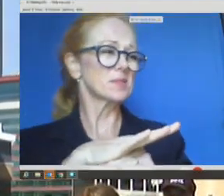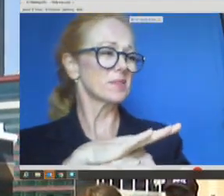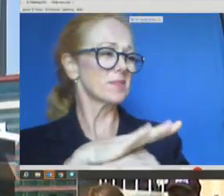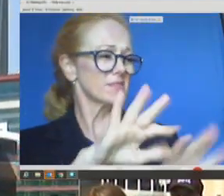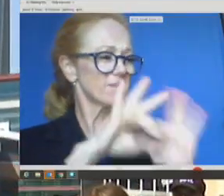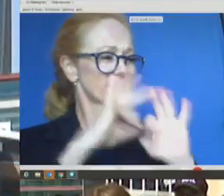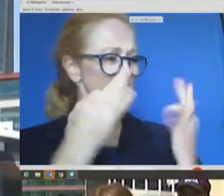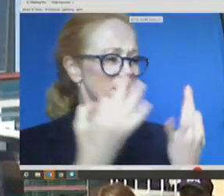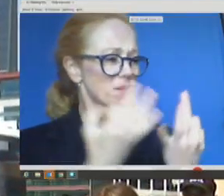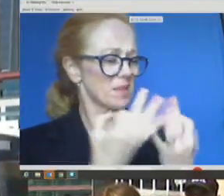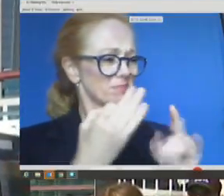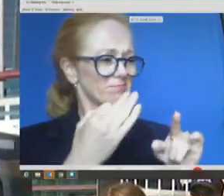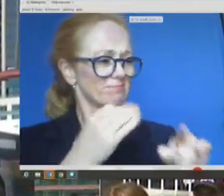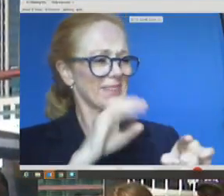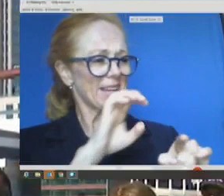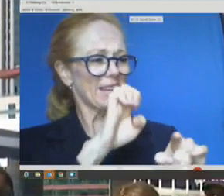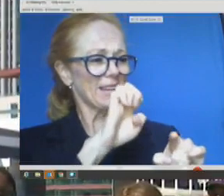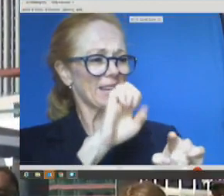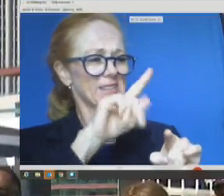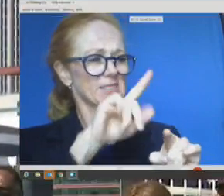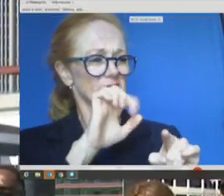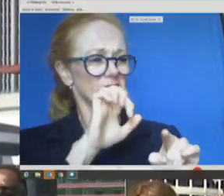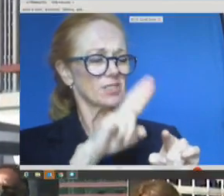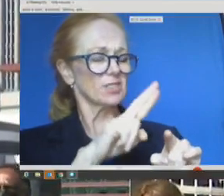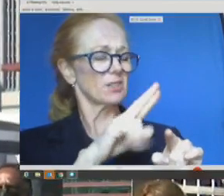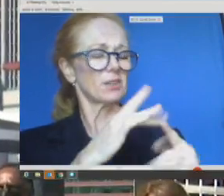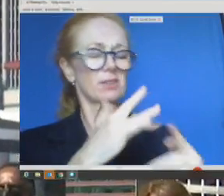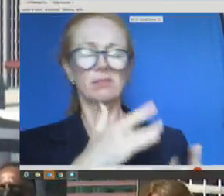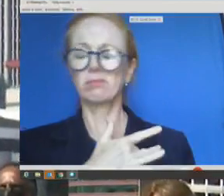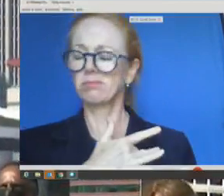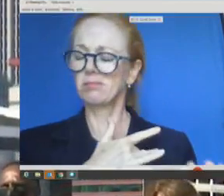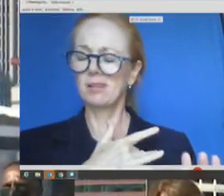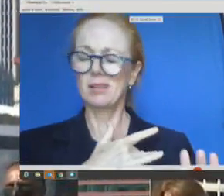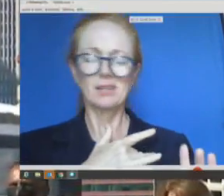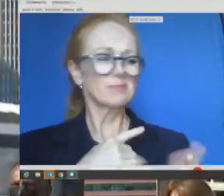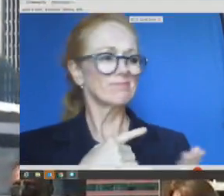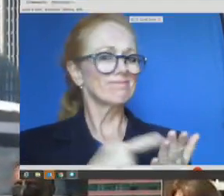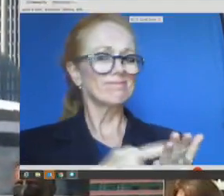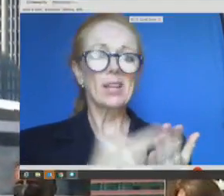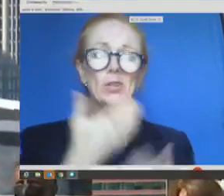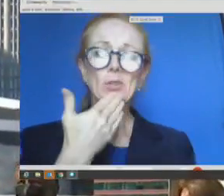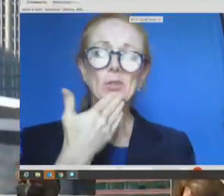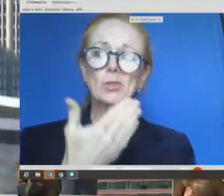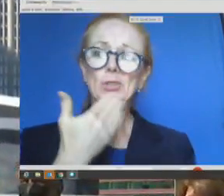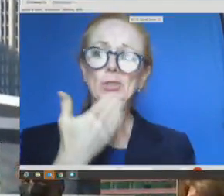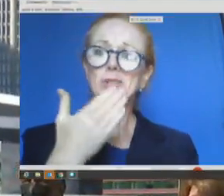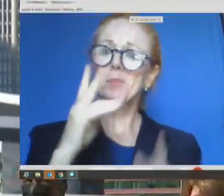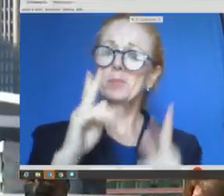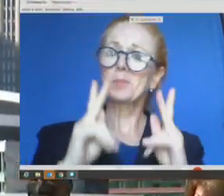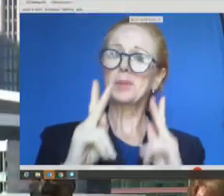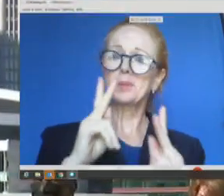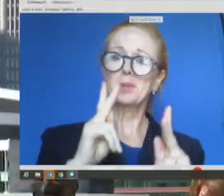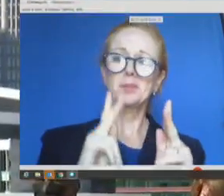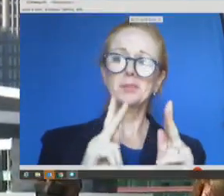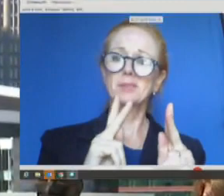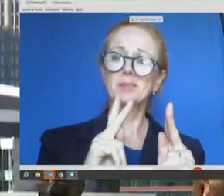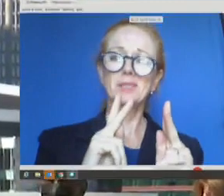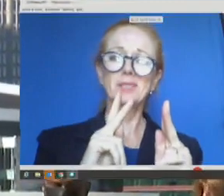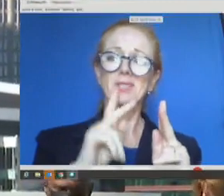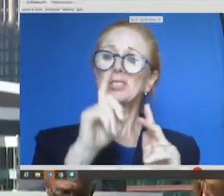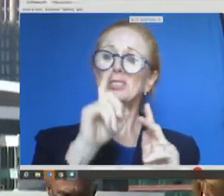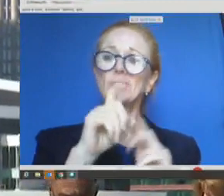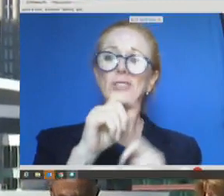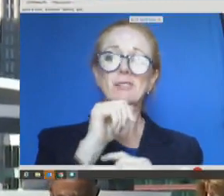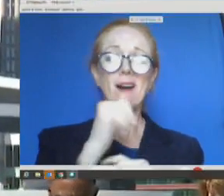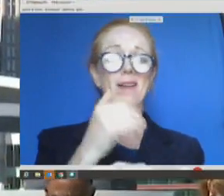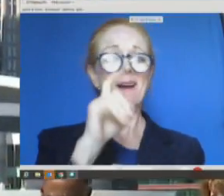I've had some multiple communications with them. They're good people, something that they should not have to endure